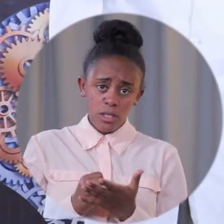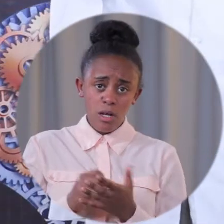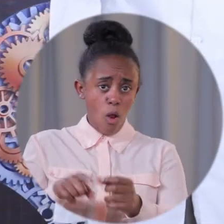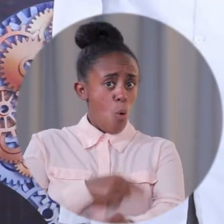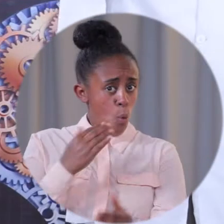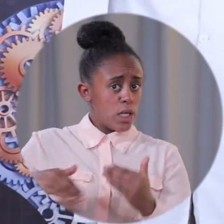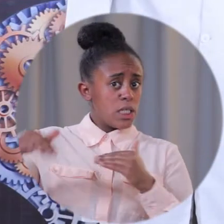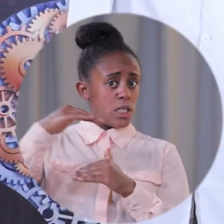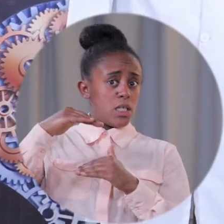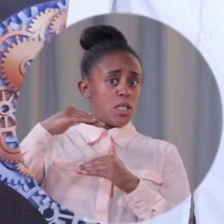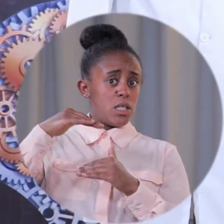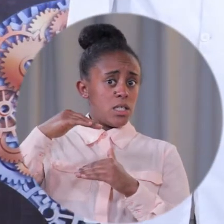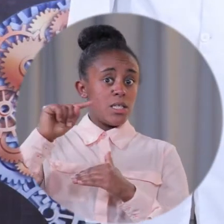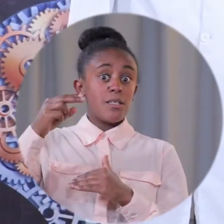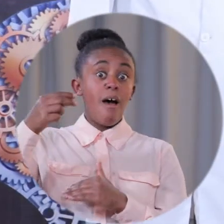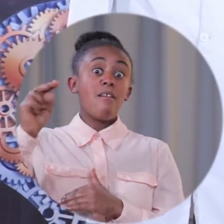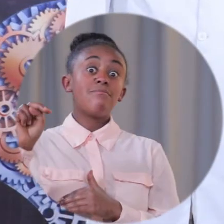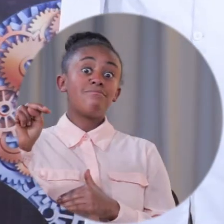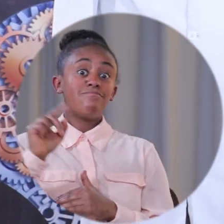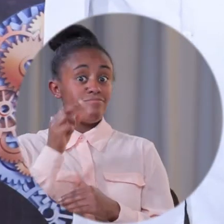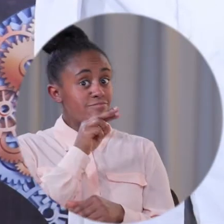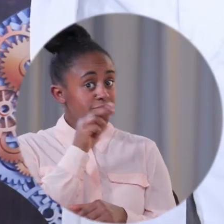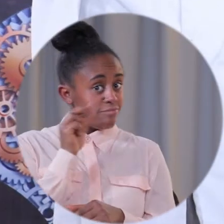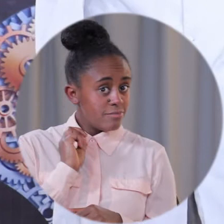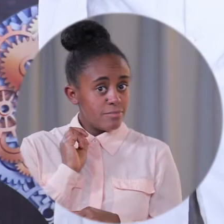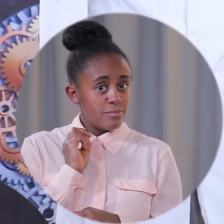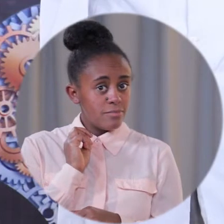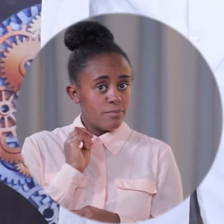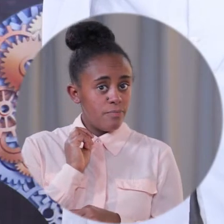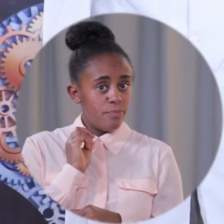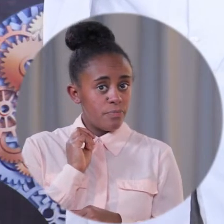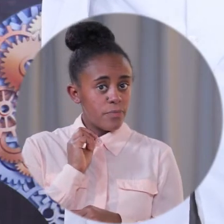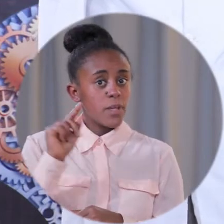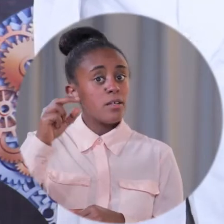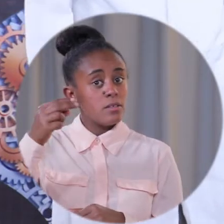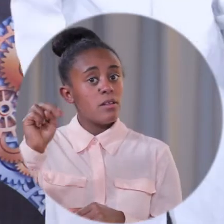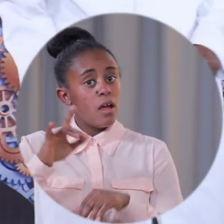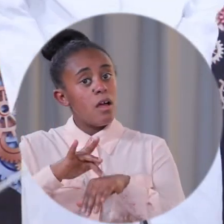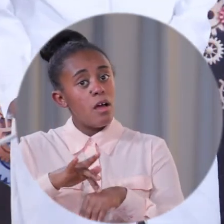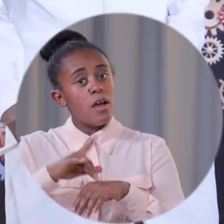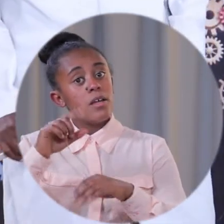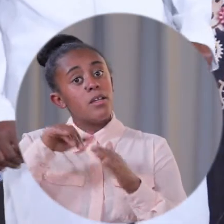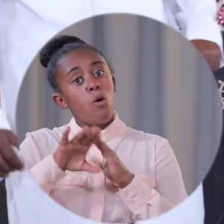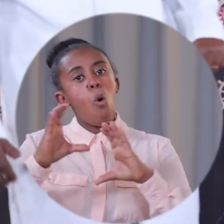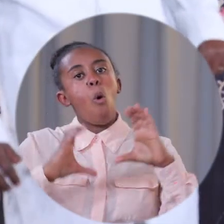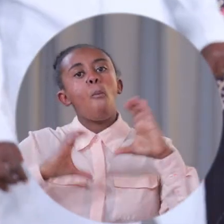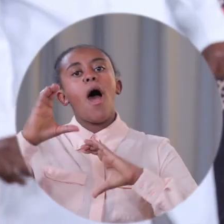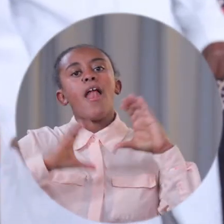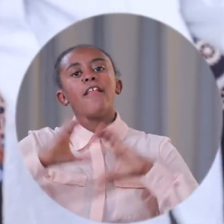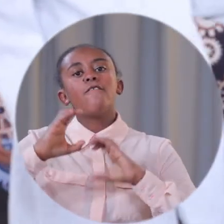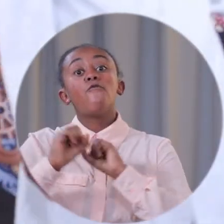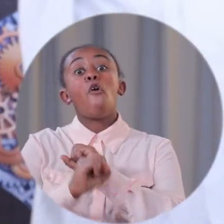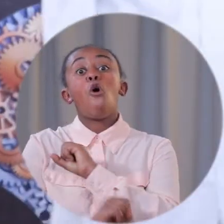longer than? Because there is than. So this should be in the comparative